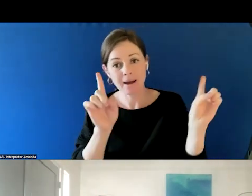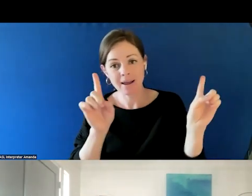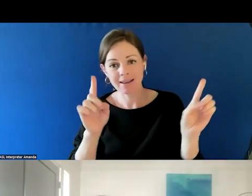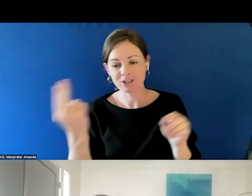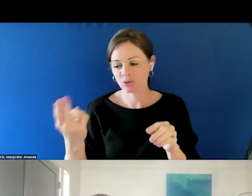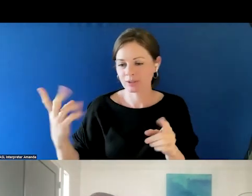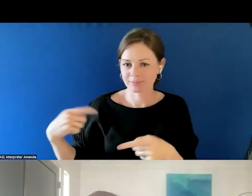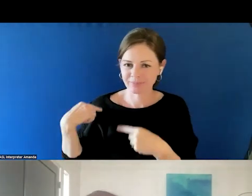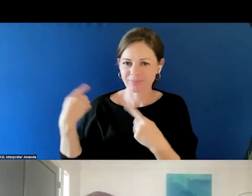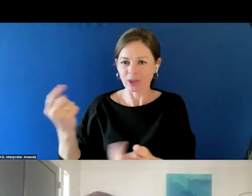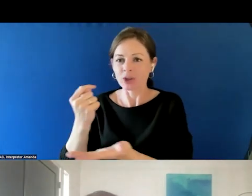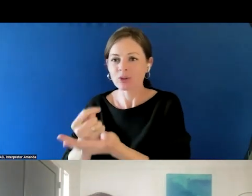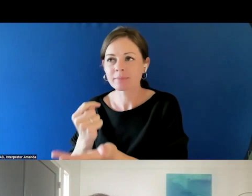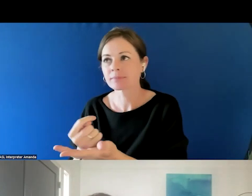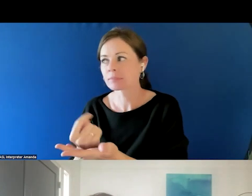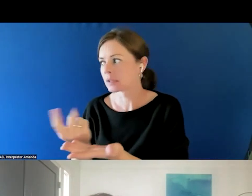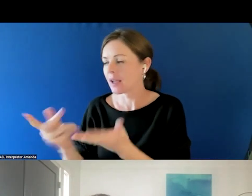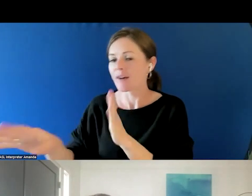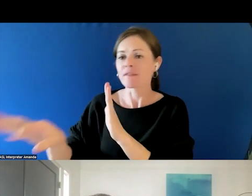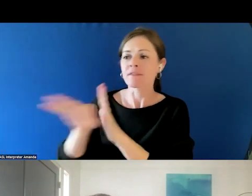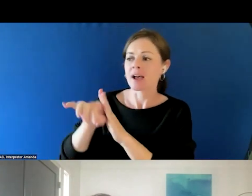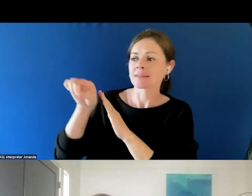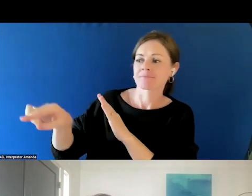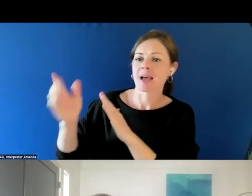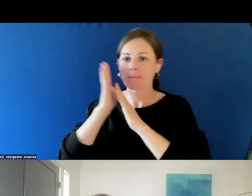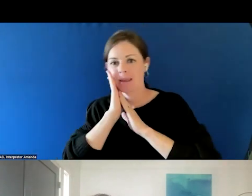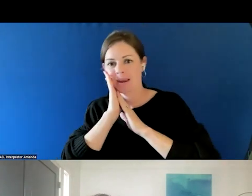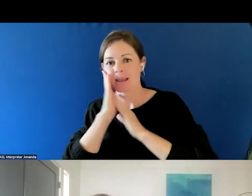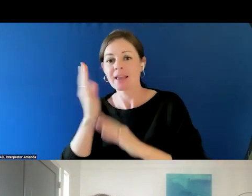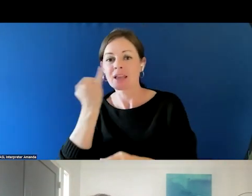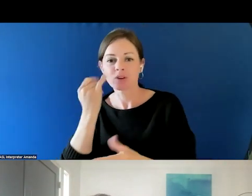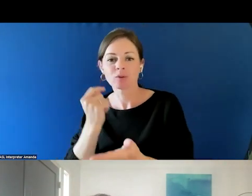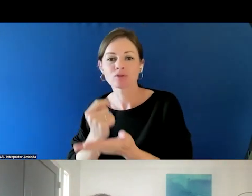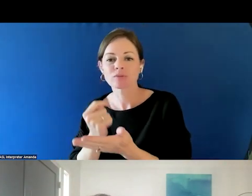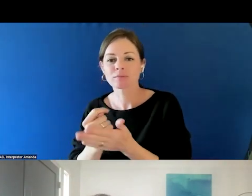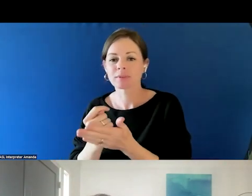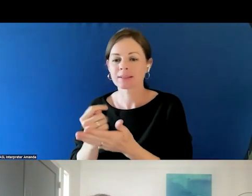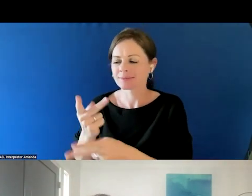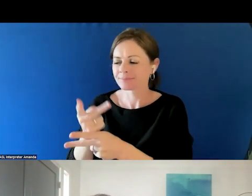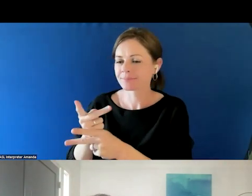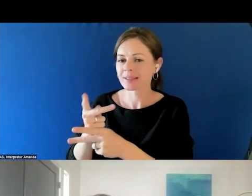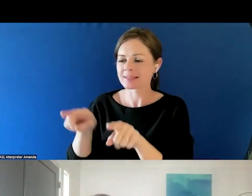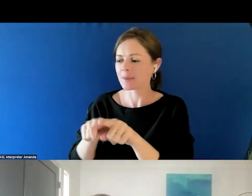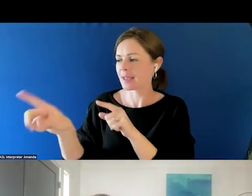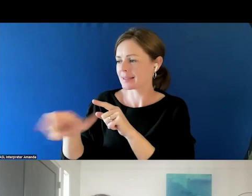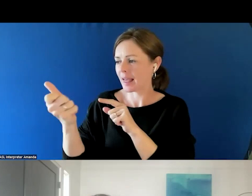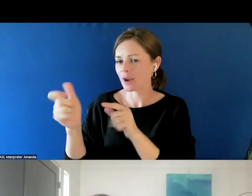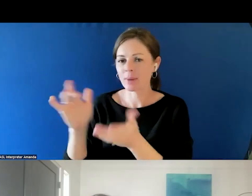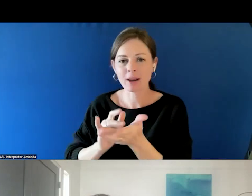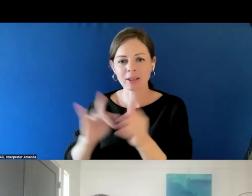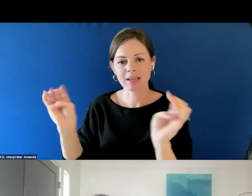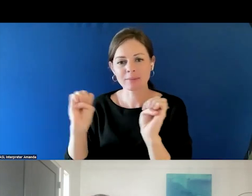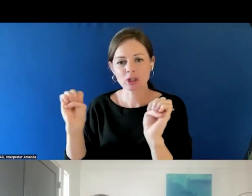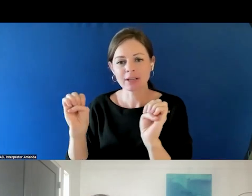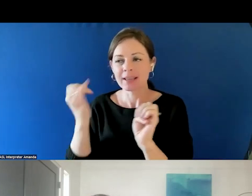treated by find them a bed. If we can actually treat them just like we would every other medical emergency and quickly move people out, just like if they came to the